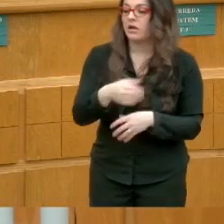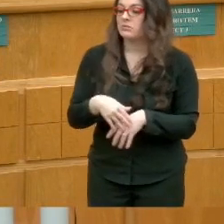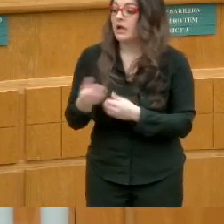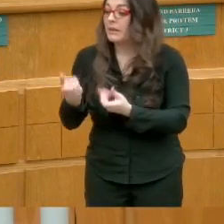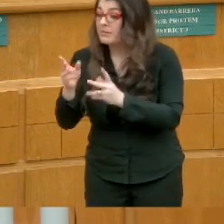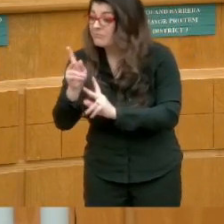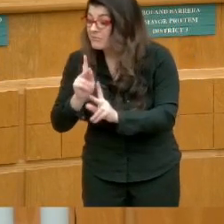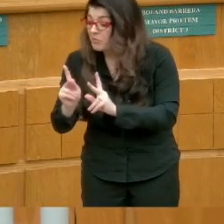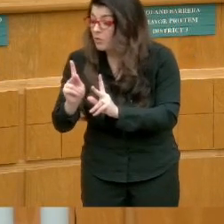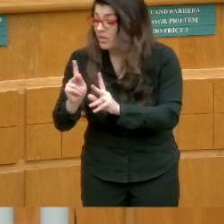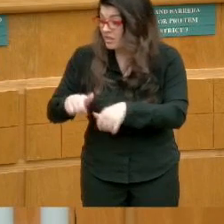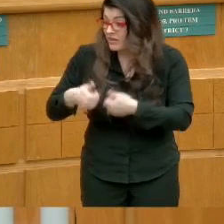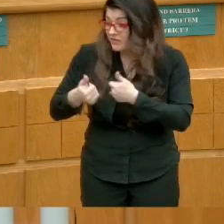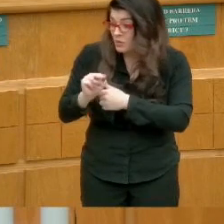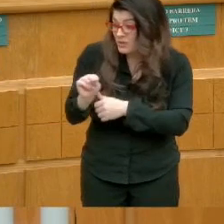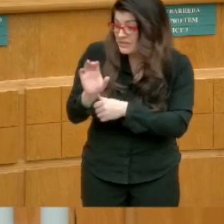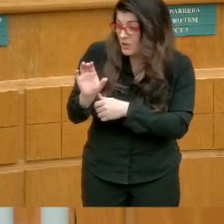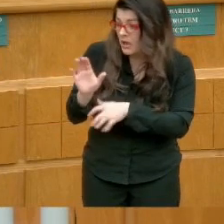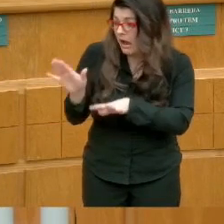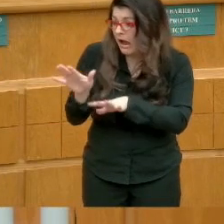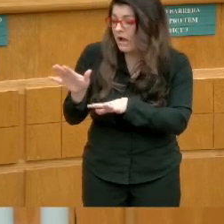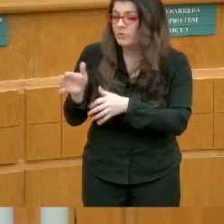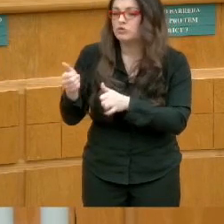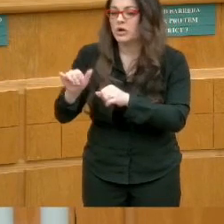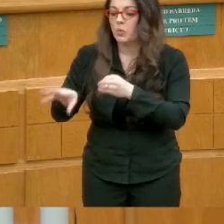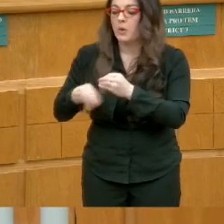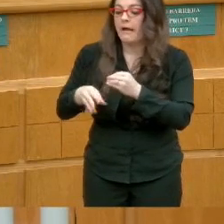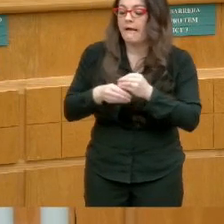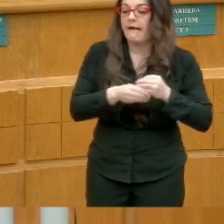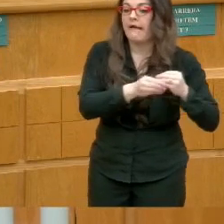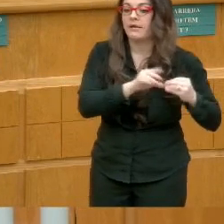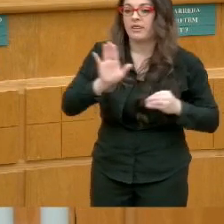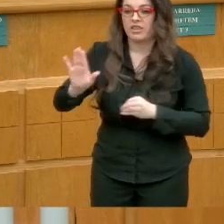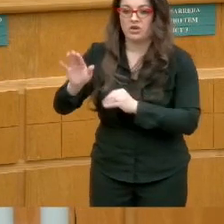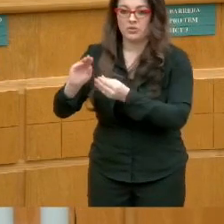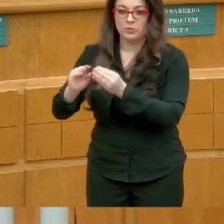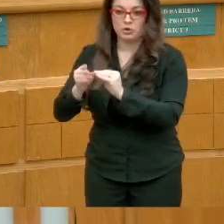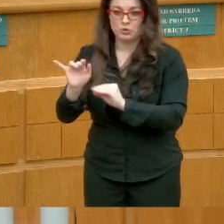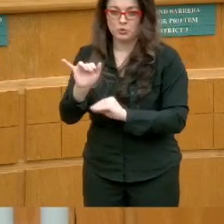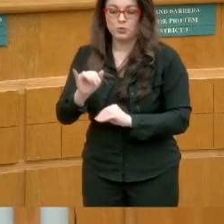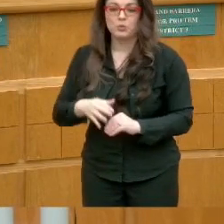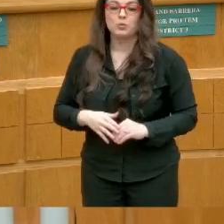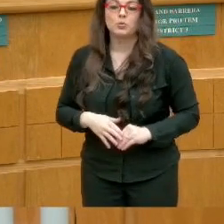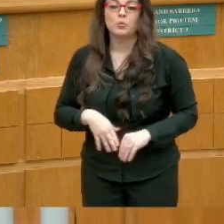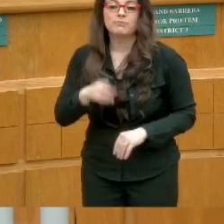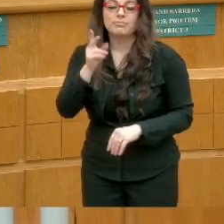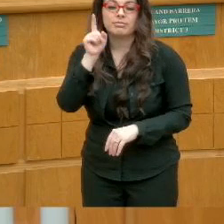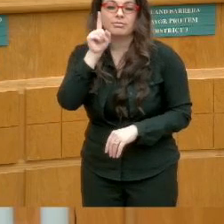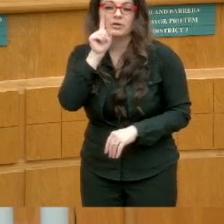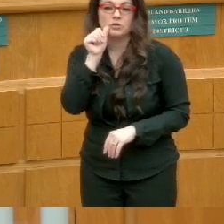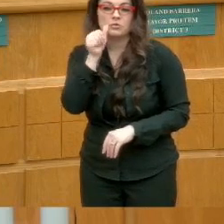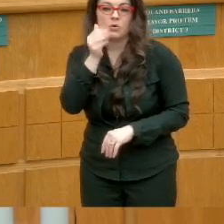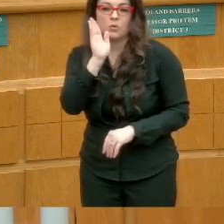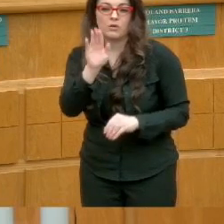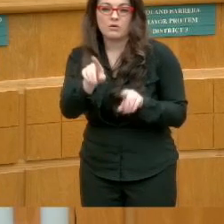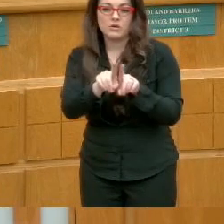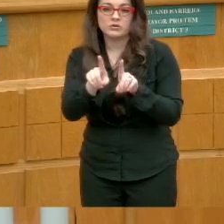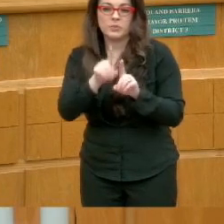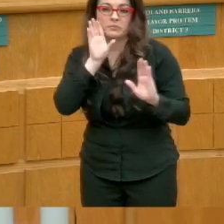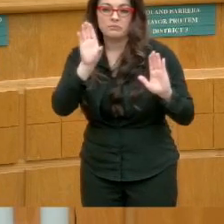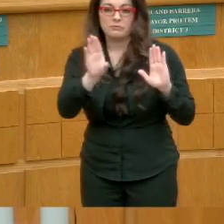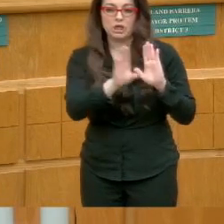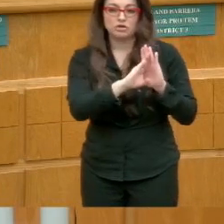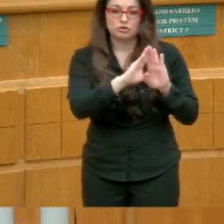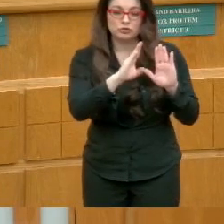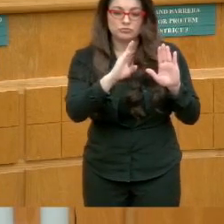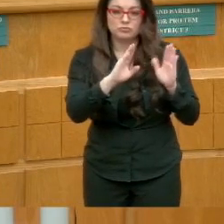County. But nonetheless, we'll begin to add those in as well. I think by tomorrow, we're going to show a graph also that shows how are we doing